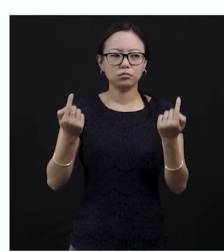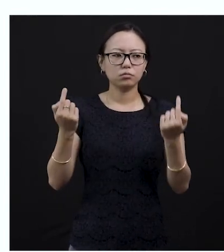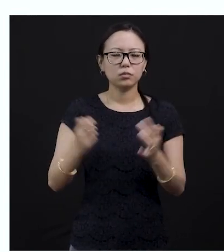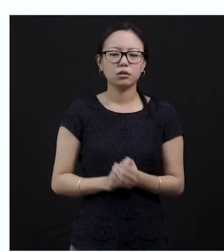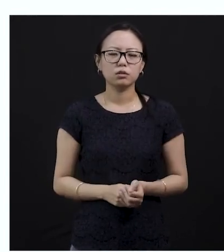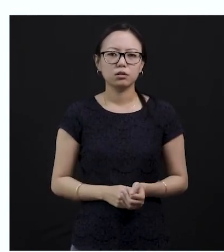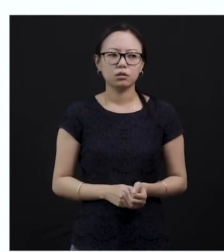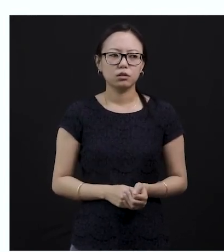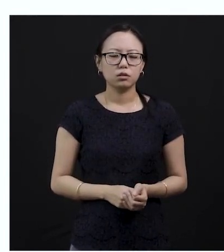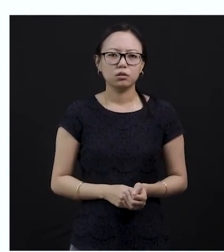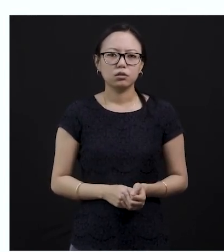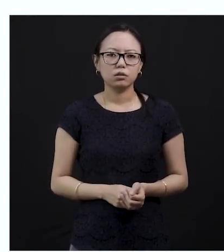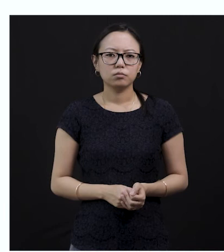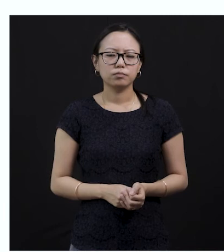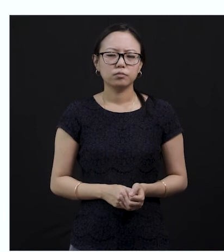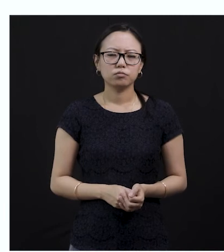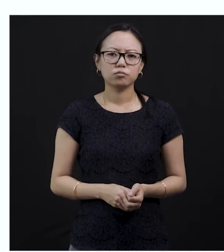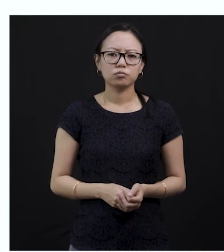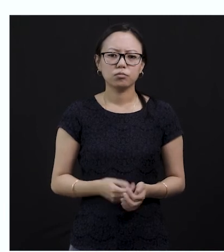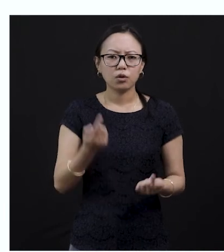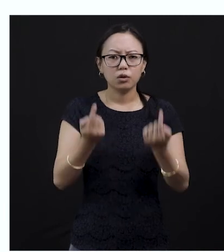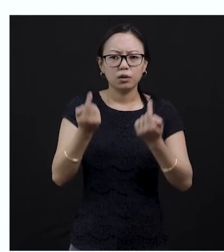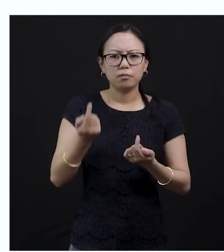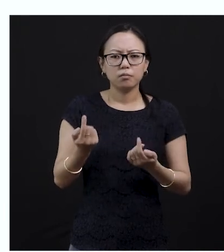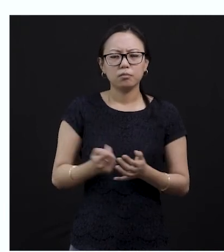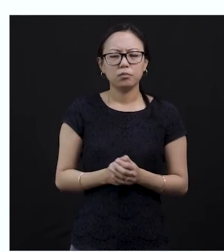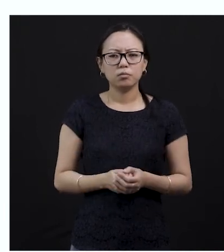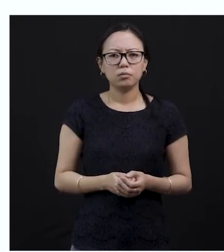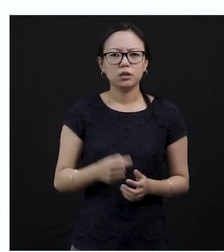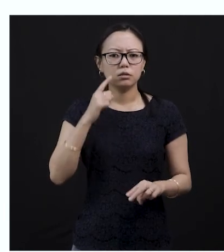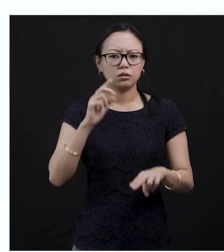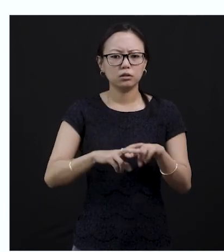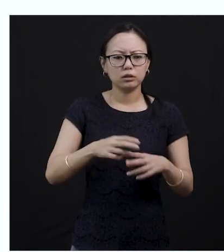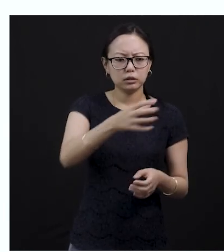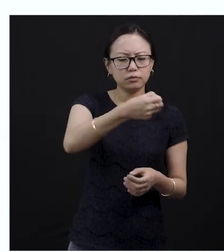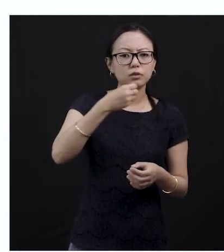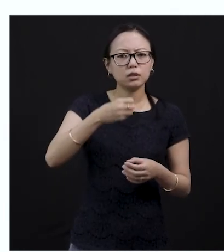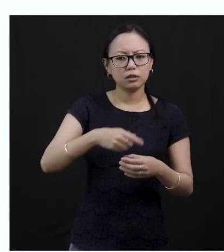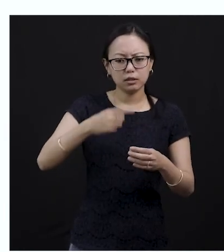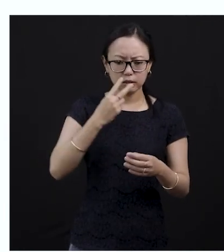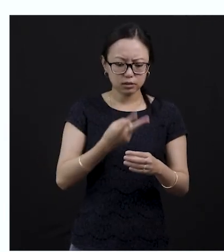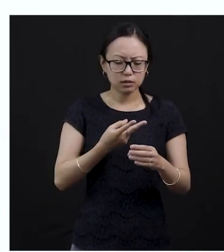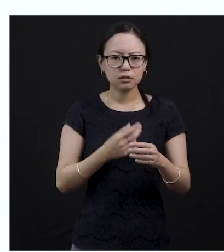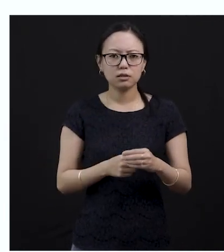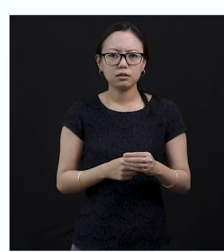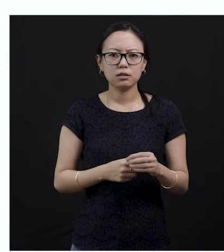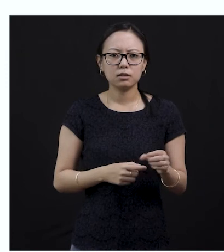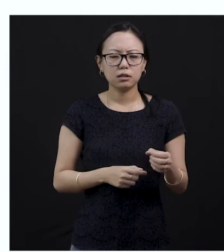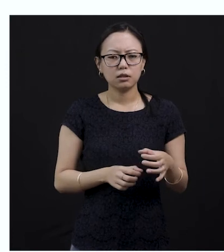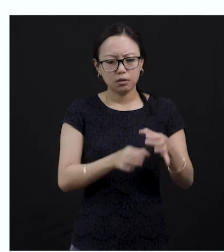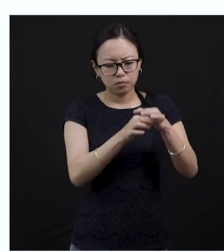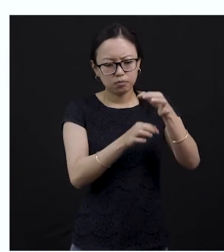body, okay, will be hollow so that it'll be light, okay? And the leaves